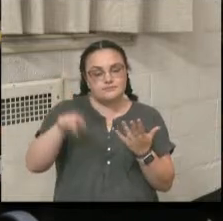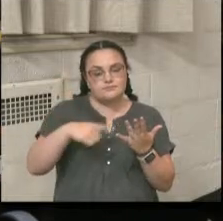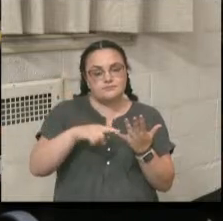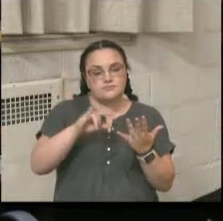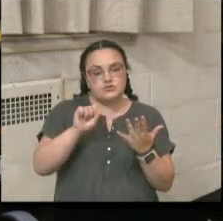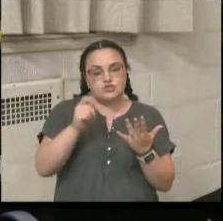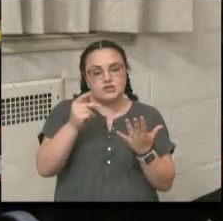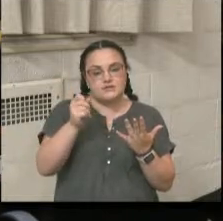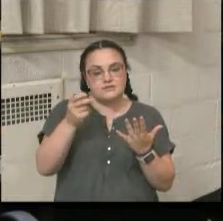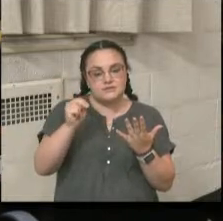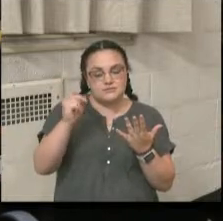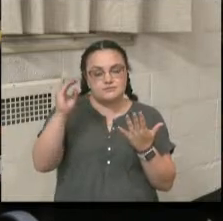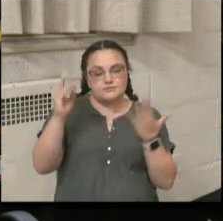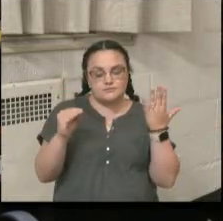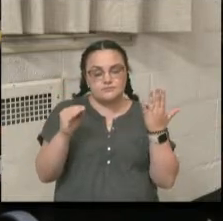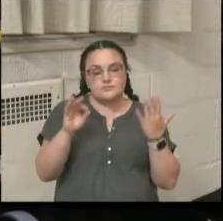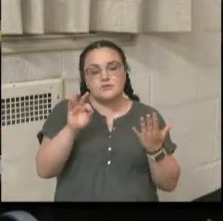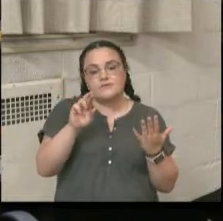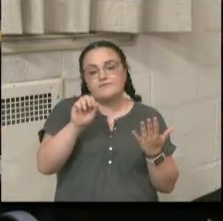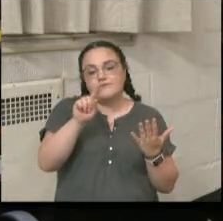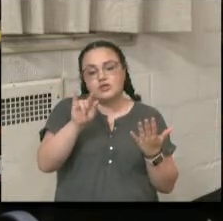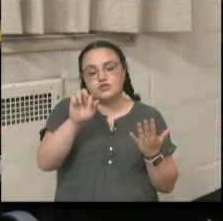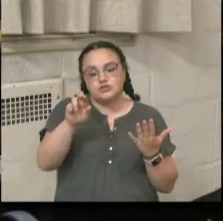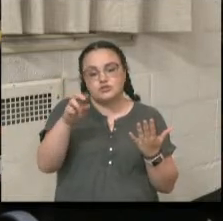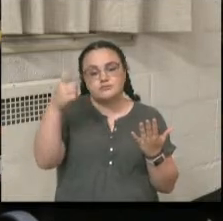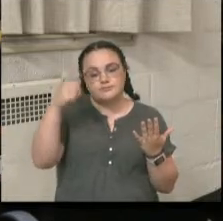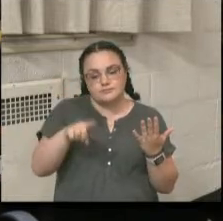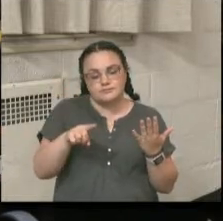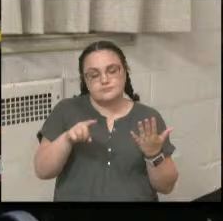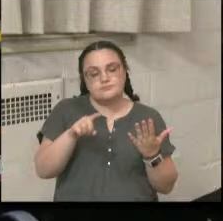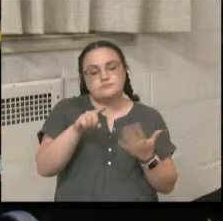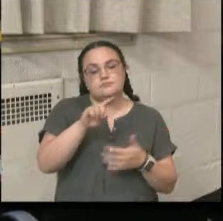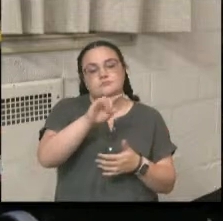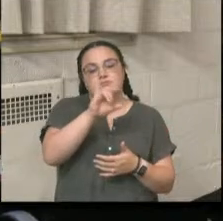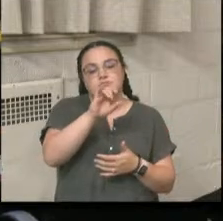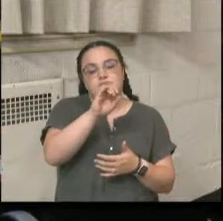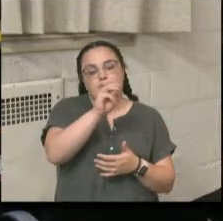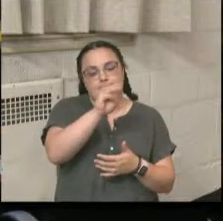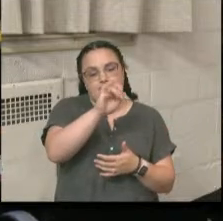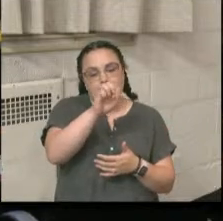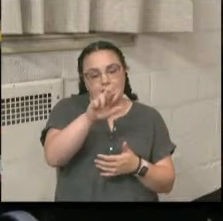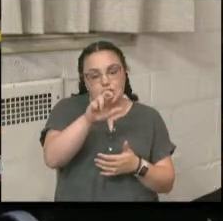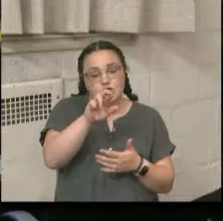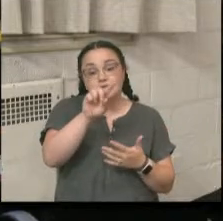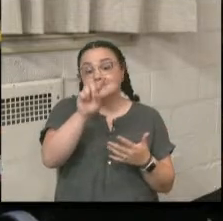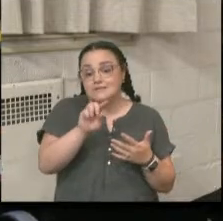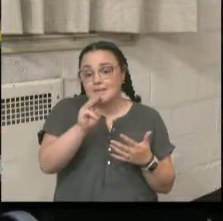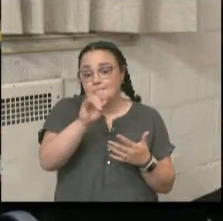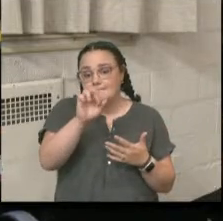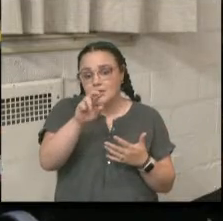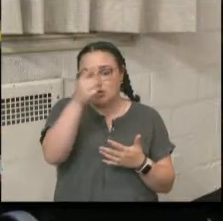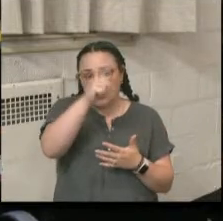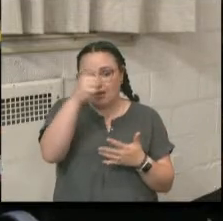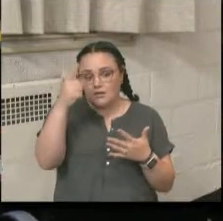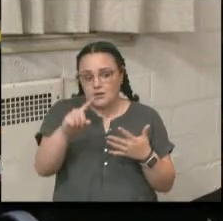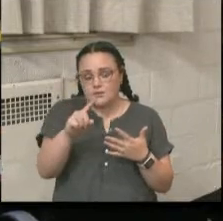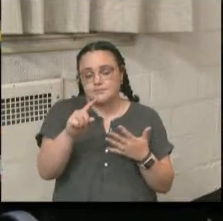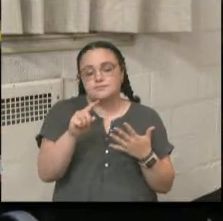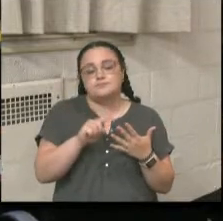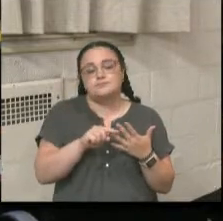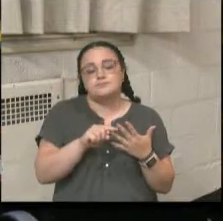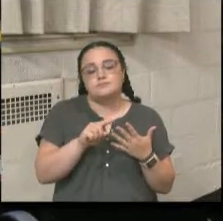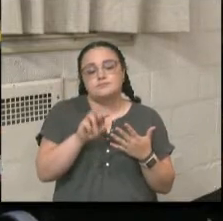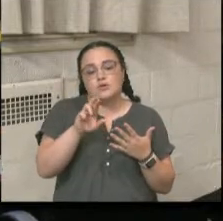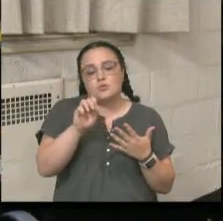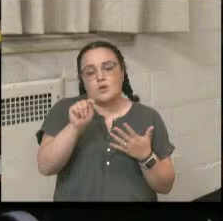Jackson? Mrs. Frazier? Aye. Dr. J. Miller? Dr. Z. Miller? Aye.